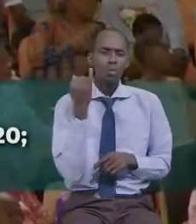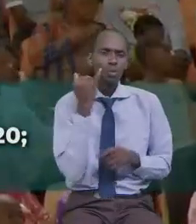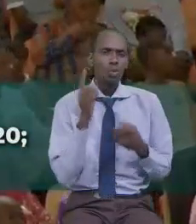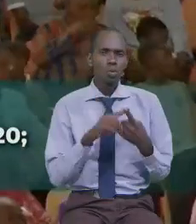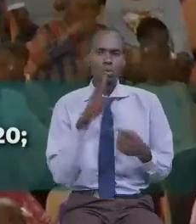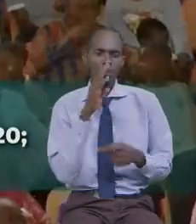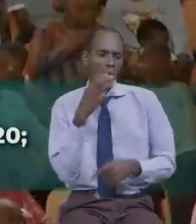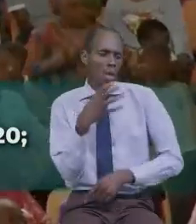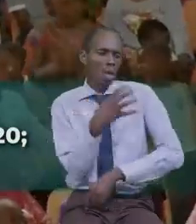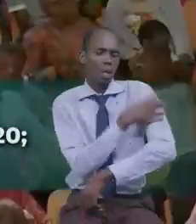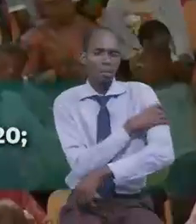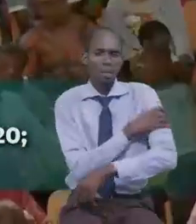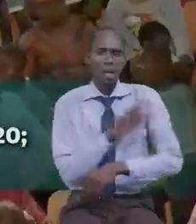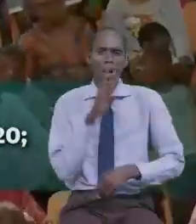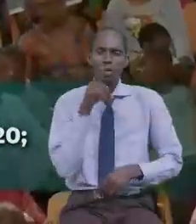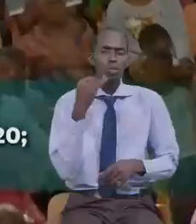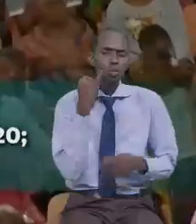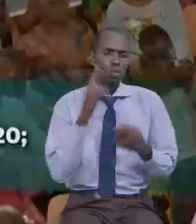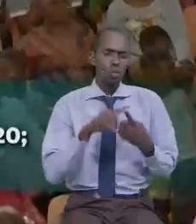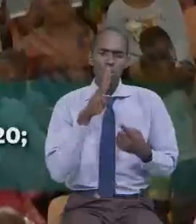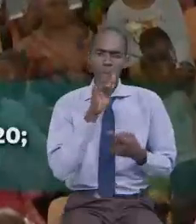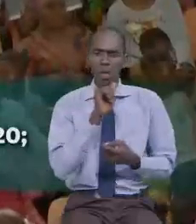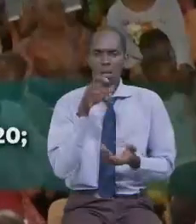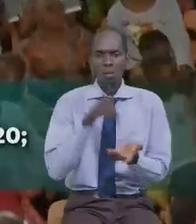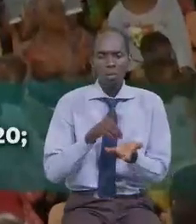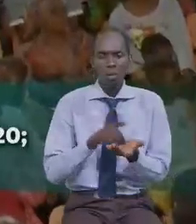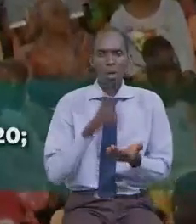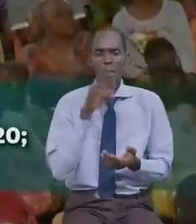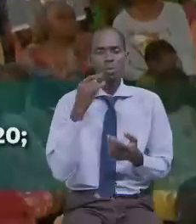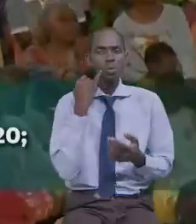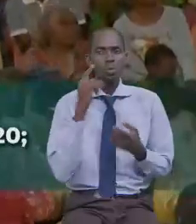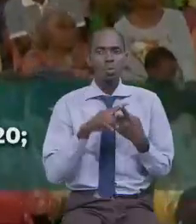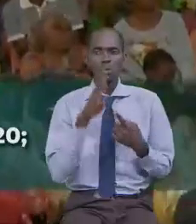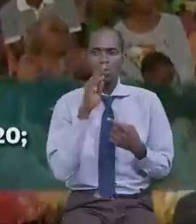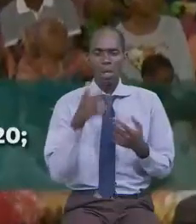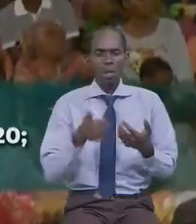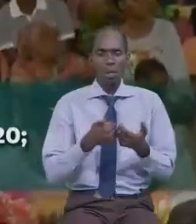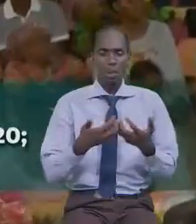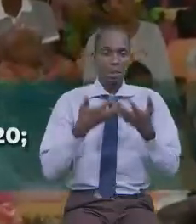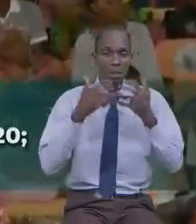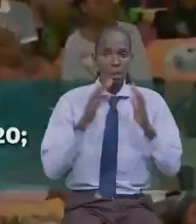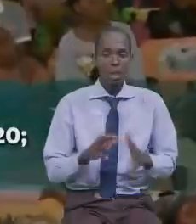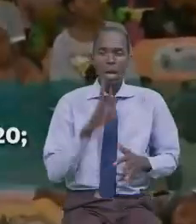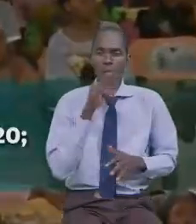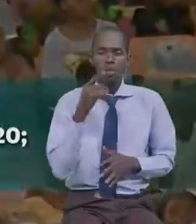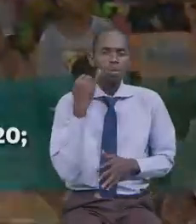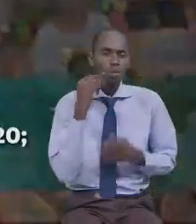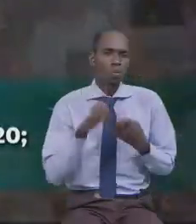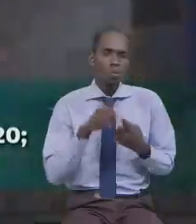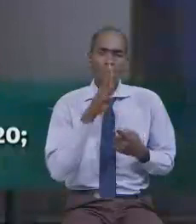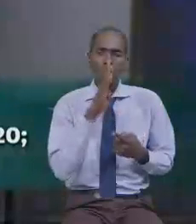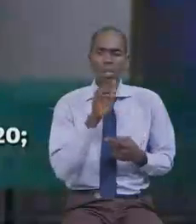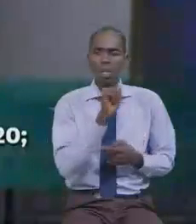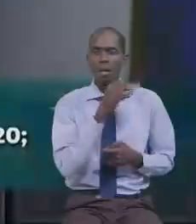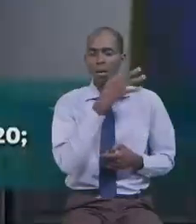supposed to be a doctor? Are you supposed to be an engineer? Are you supposed to be a farmer? Are you supposed to